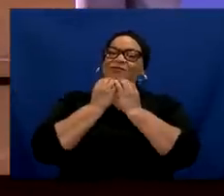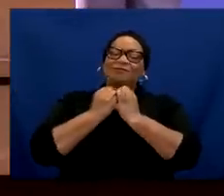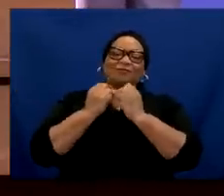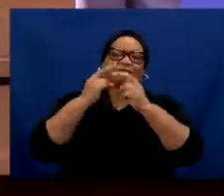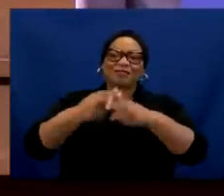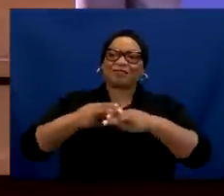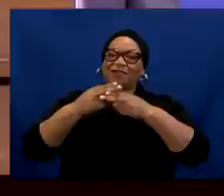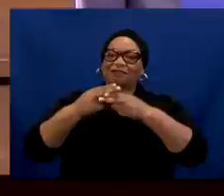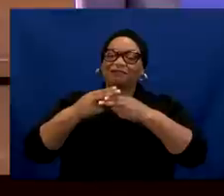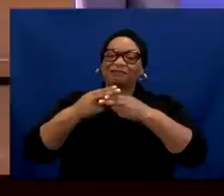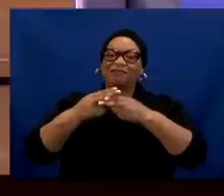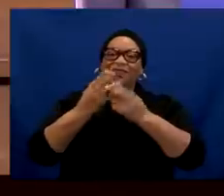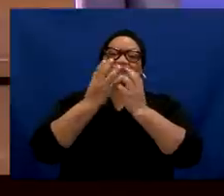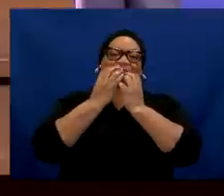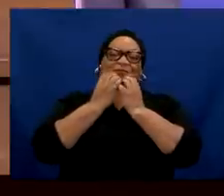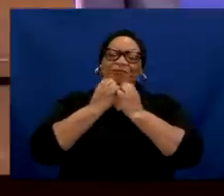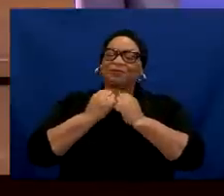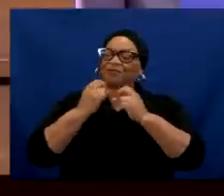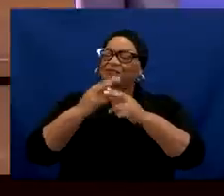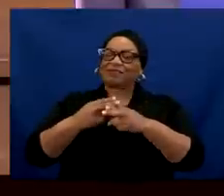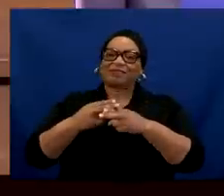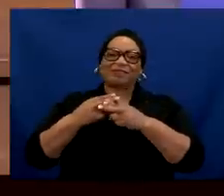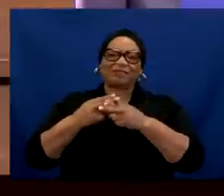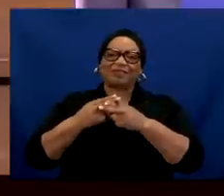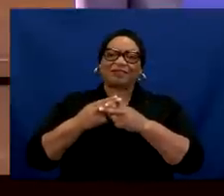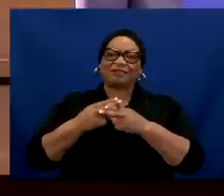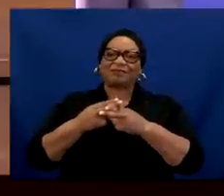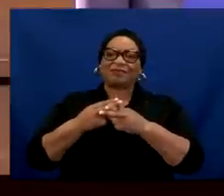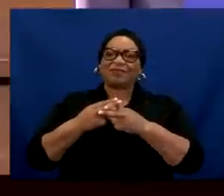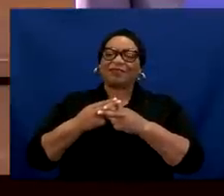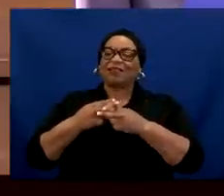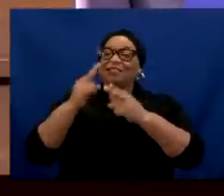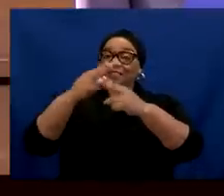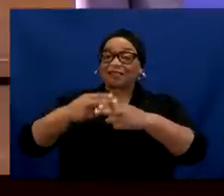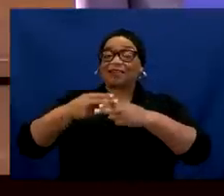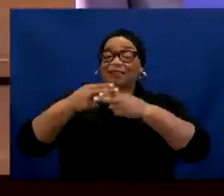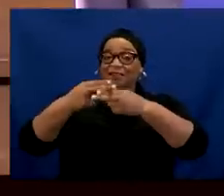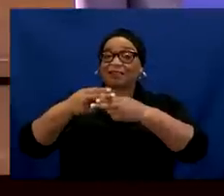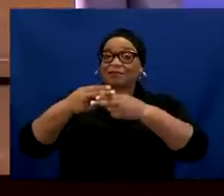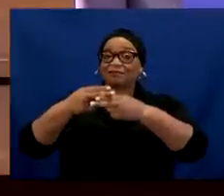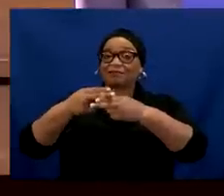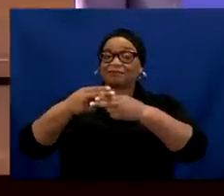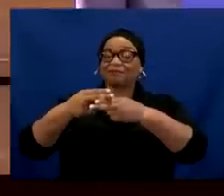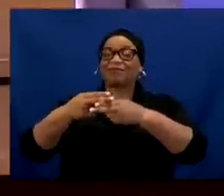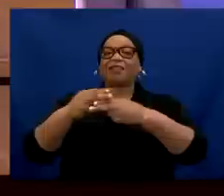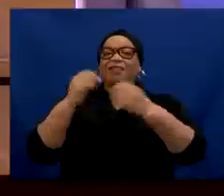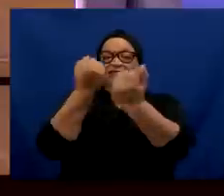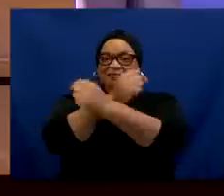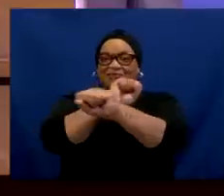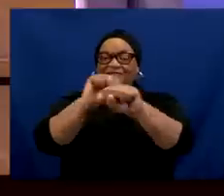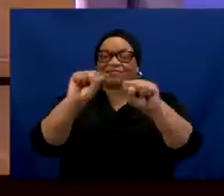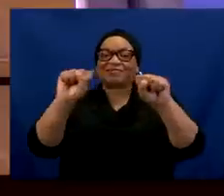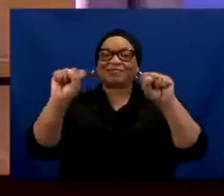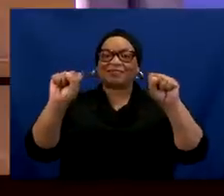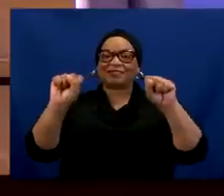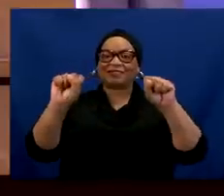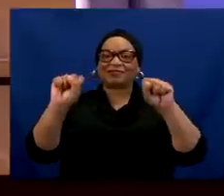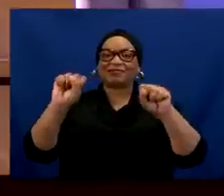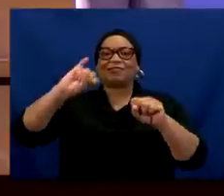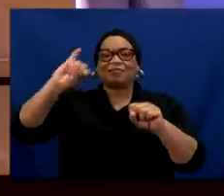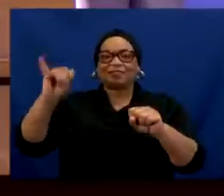that precious name, that darling name that redeems, the name of